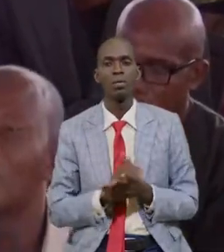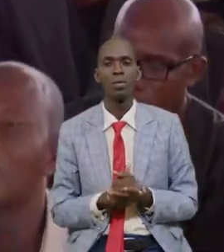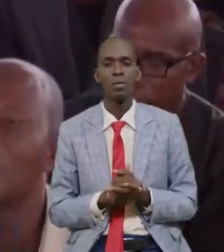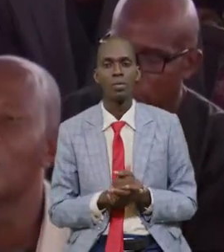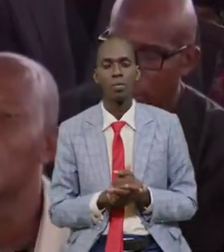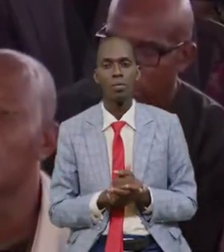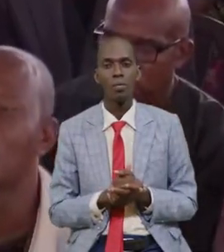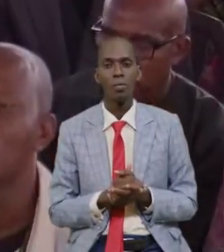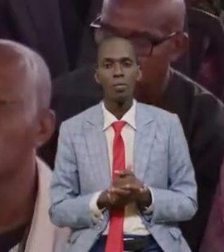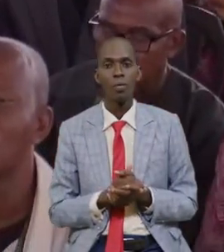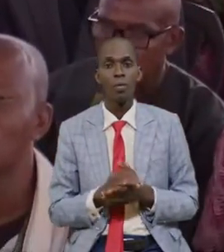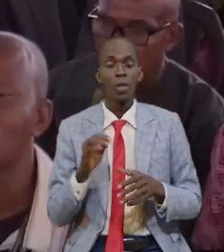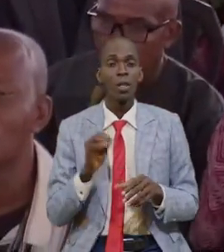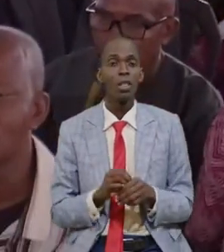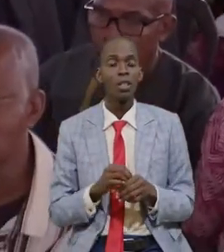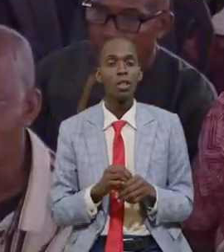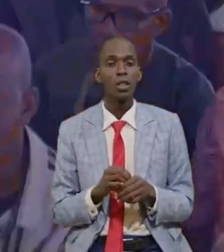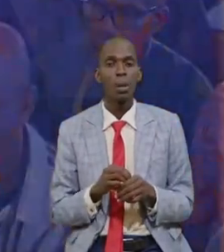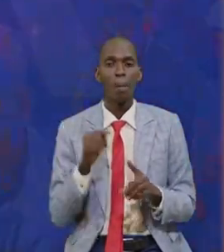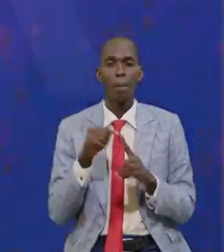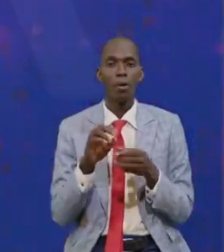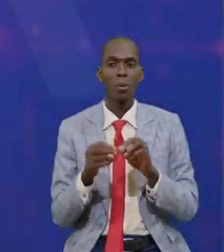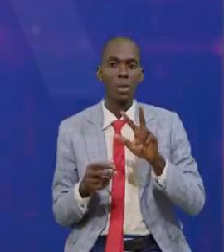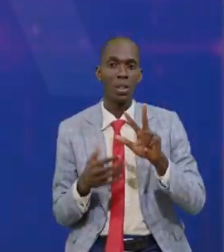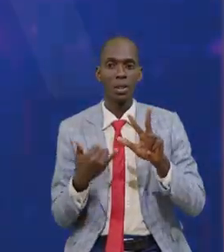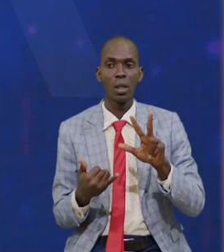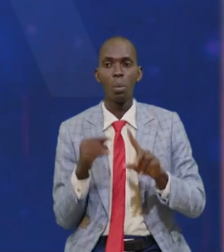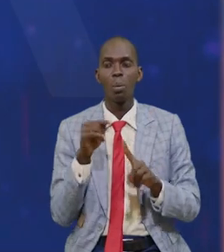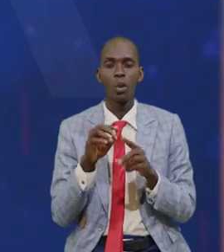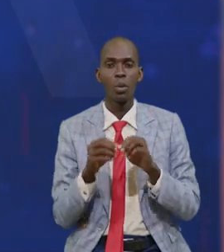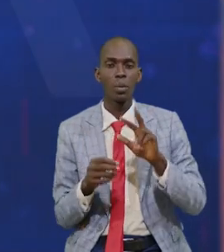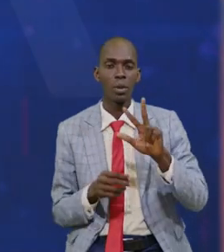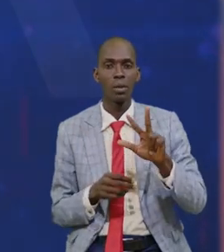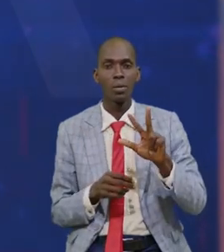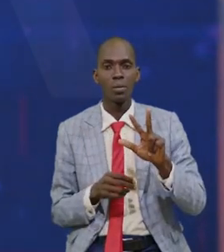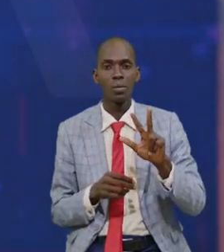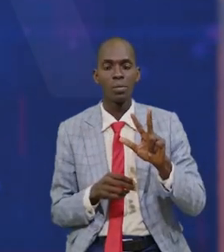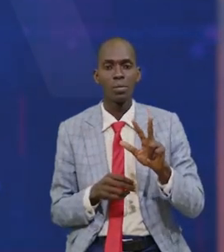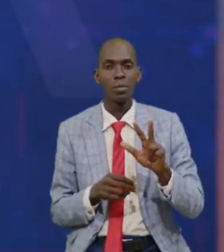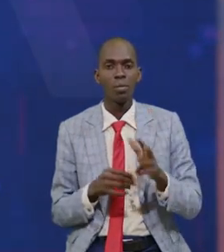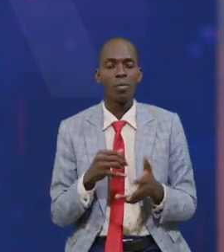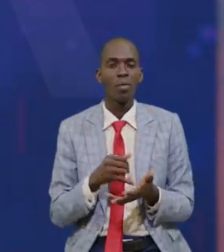We're looking at point number three now. Point number three is